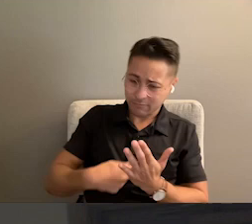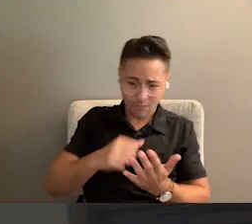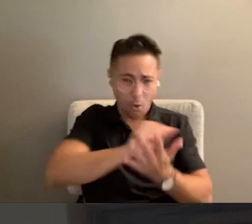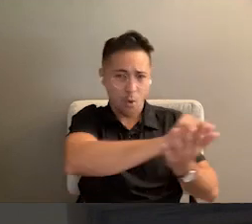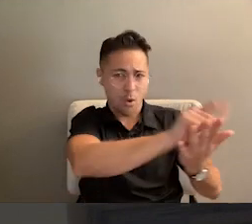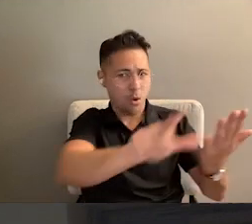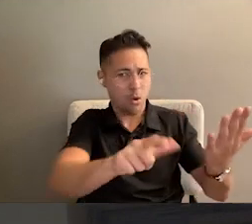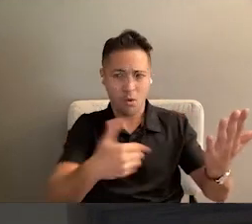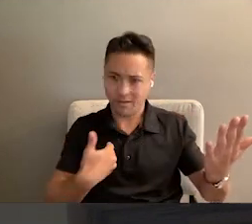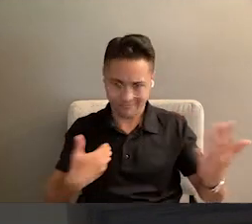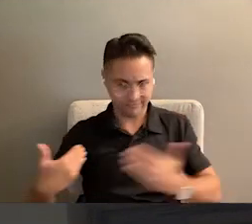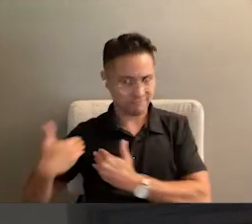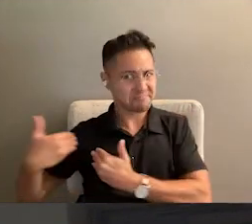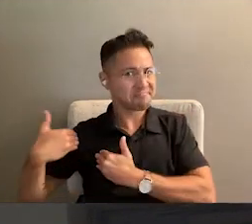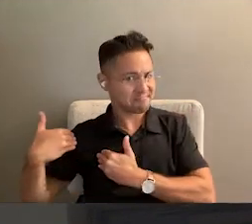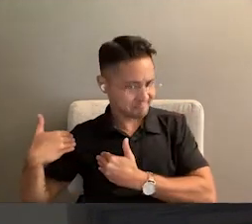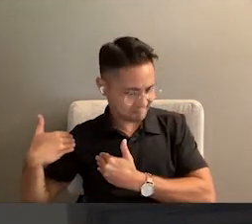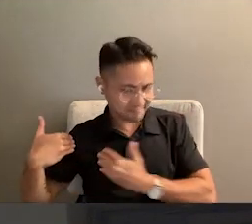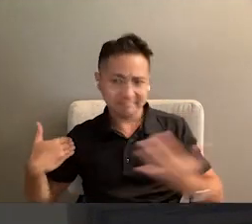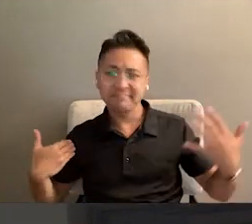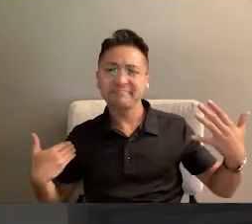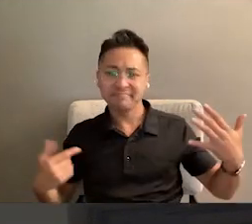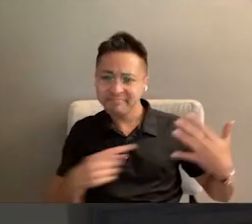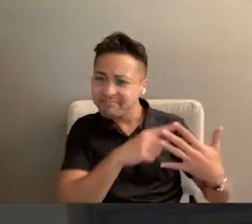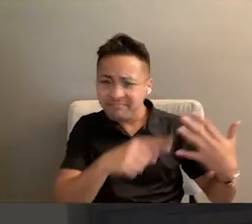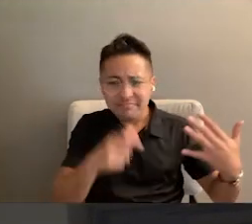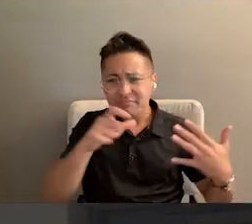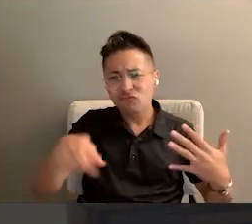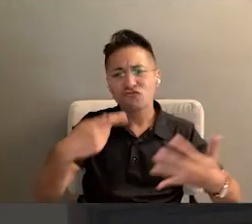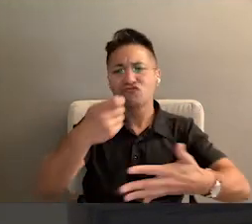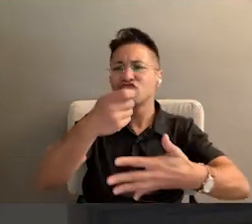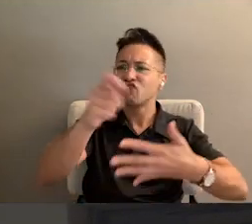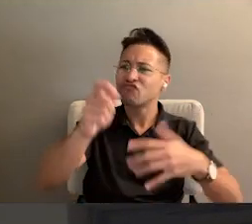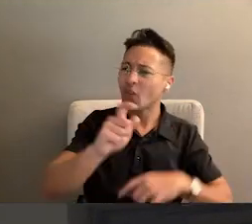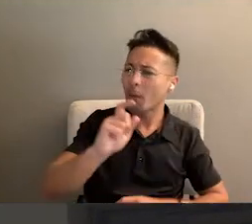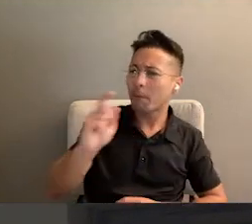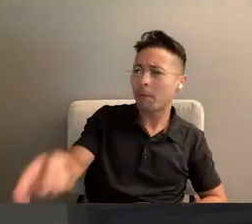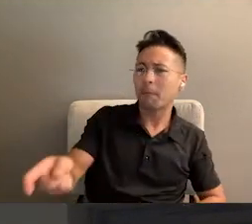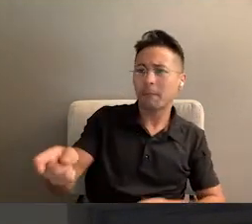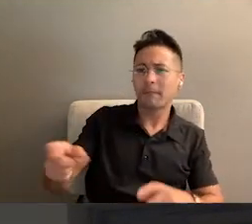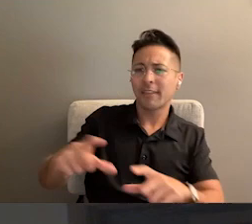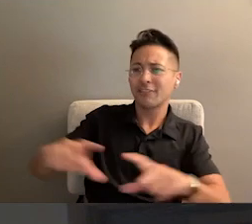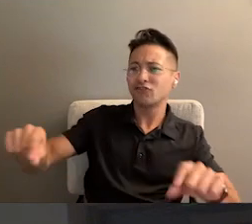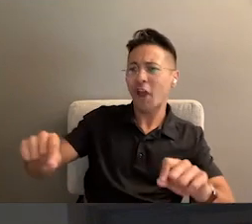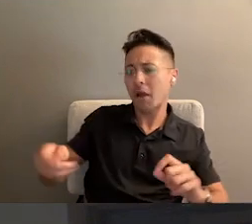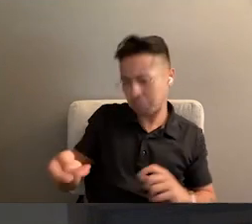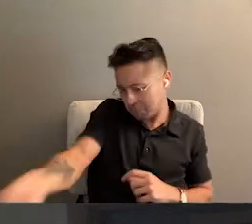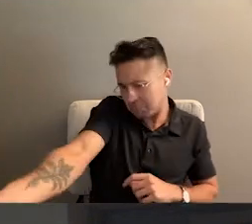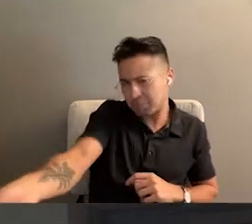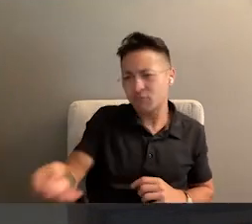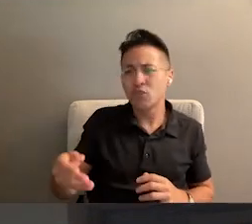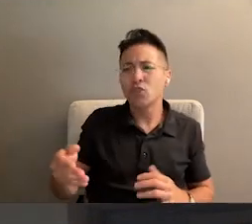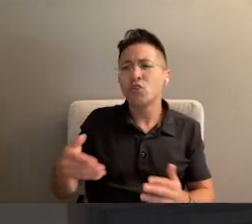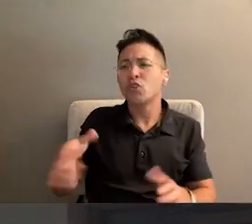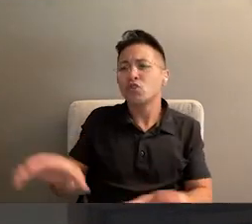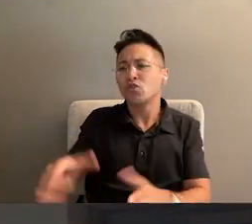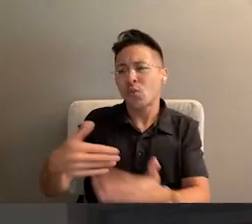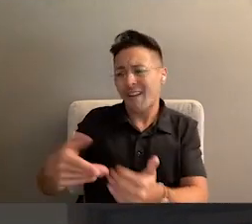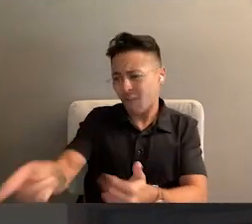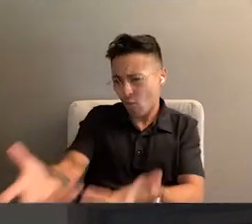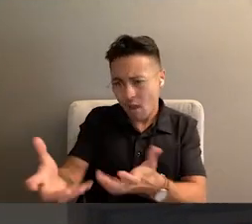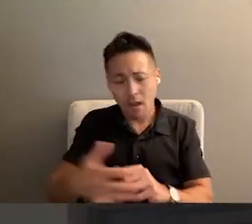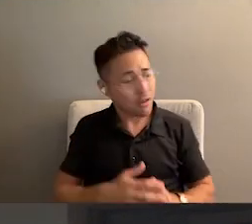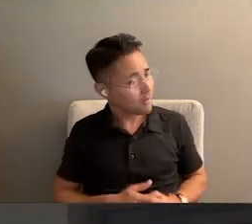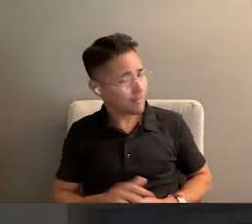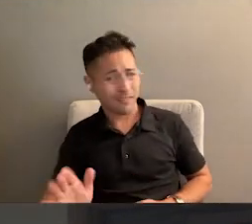right? We forget that sometimes. All of these things come with responsibility. It's not just a blank check, here, do whatever you